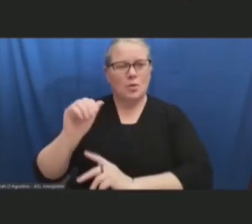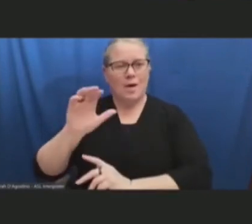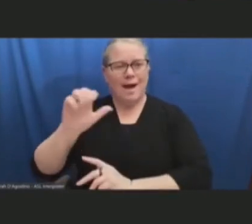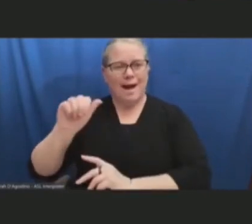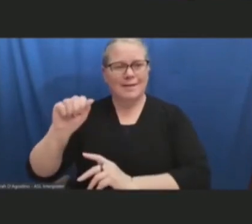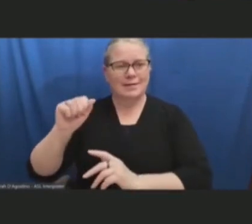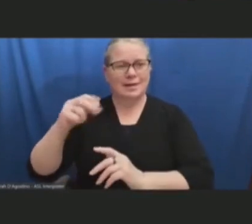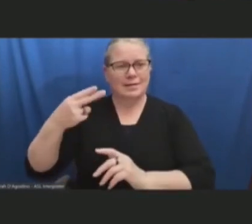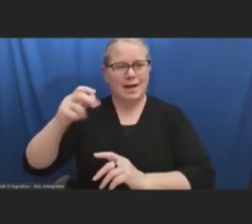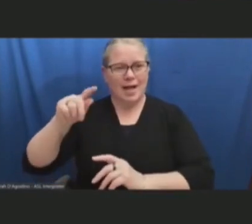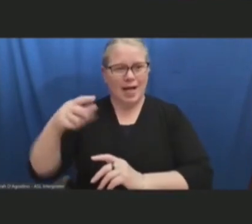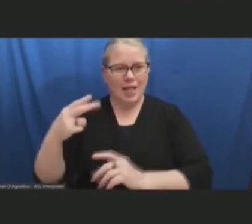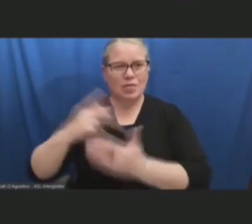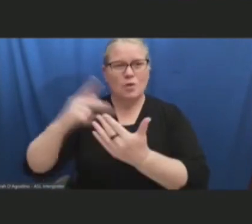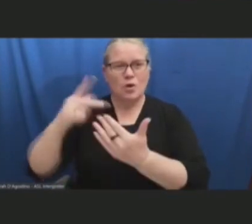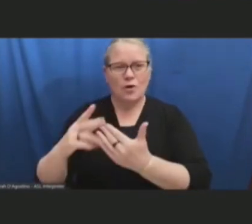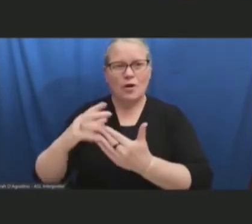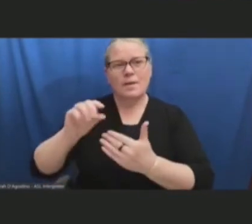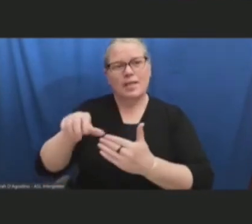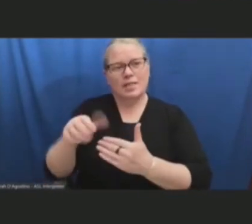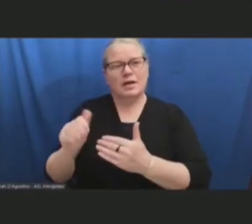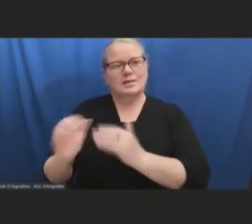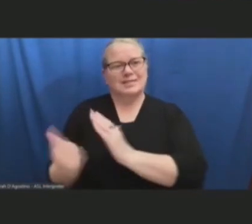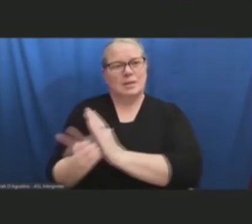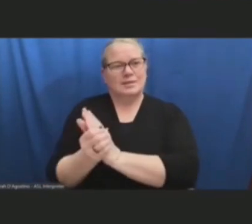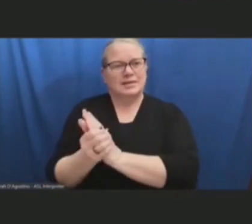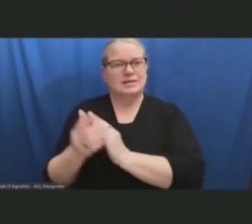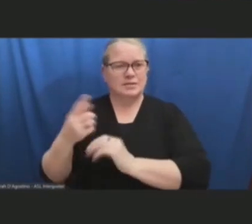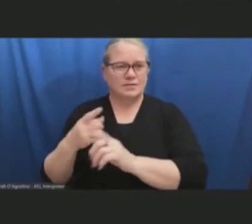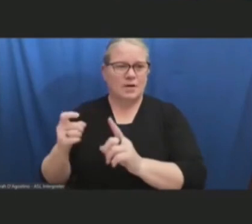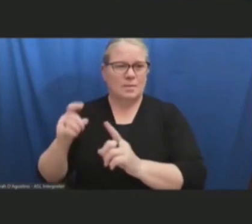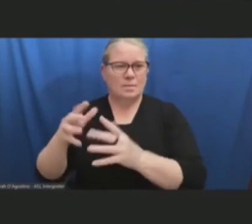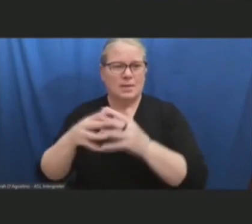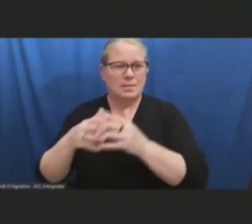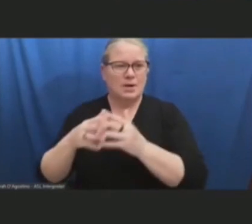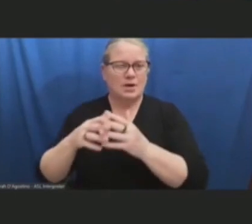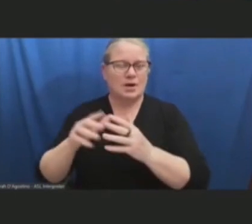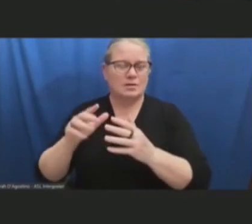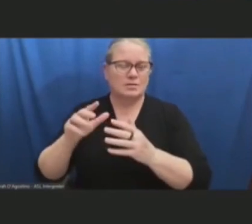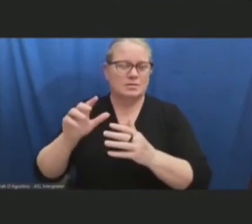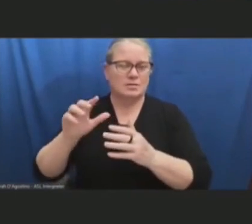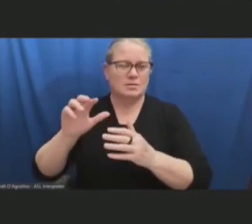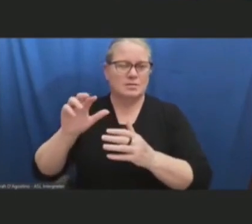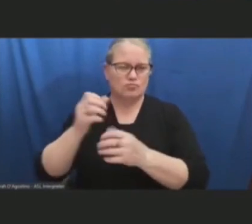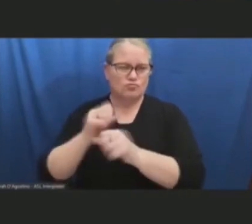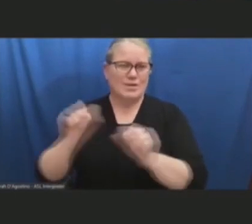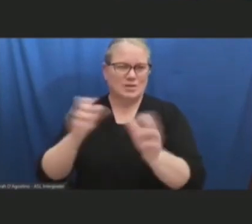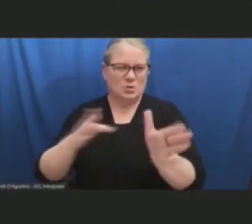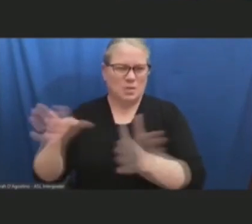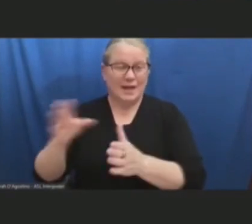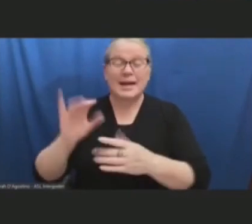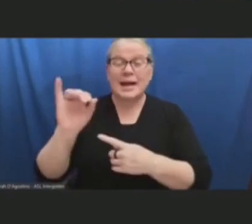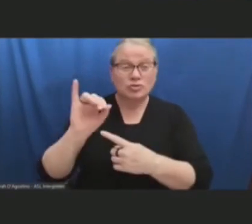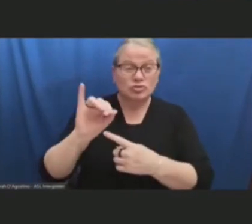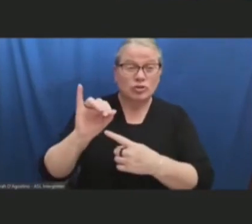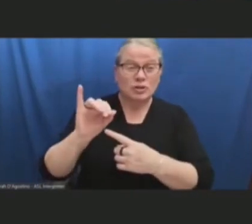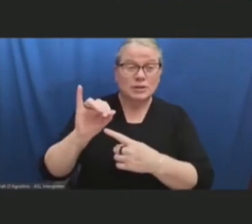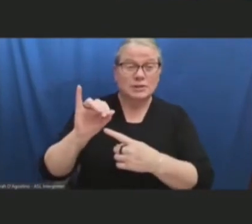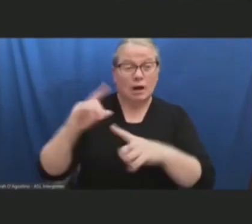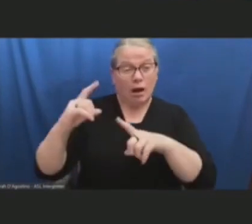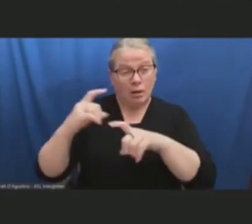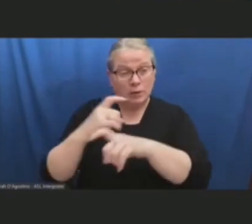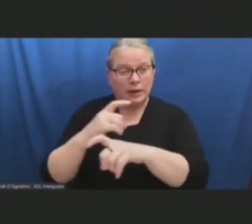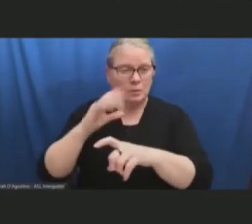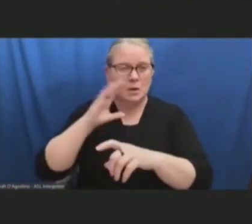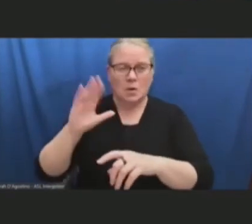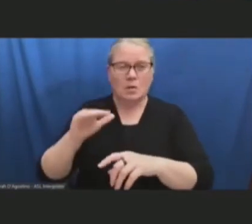and the subsidies provided by the American Rescue Plan. Insurance is complicated enough. We all know that. Having people